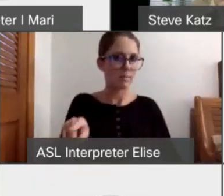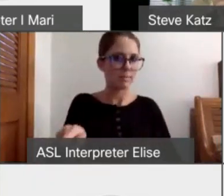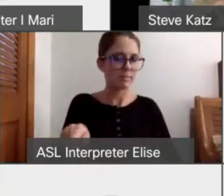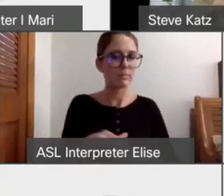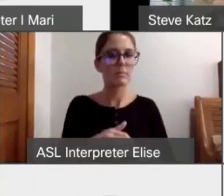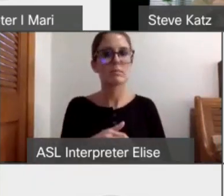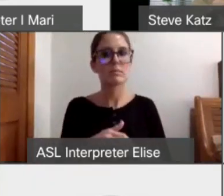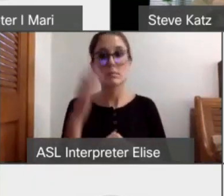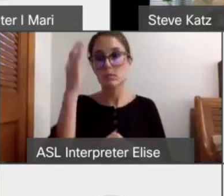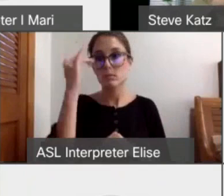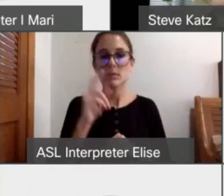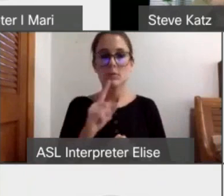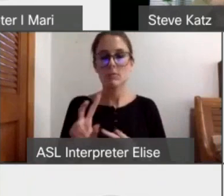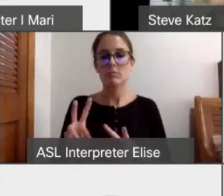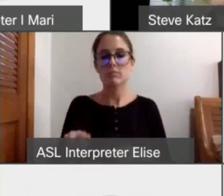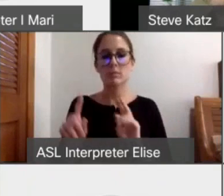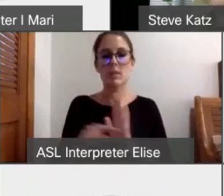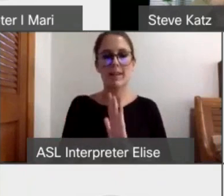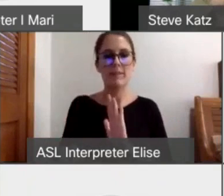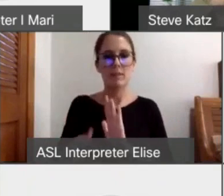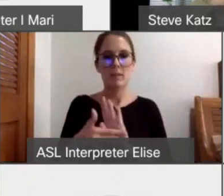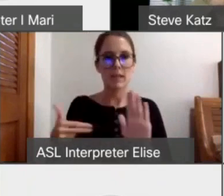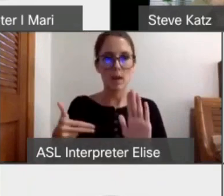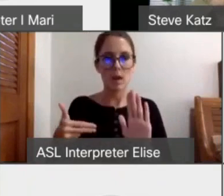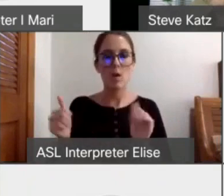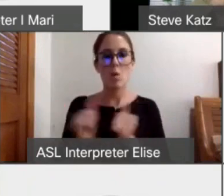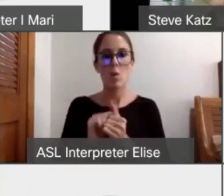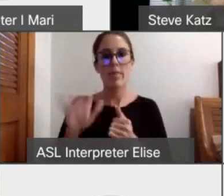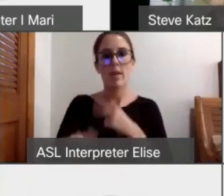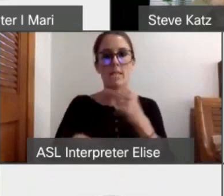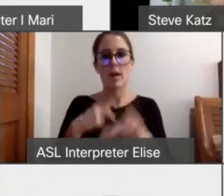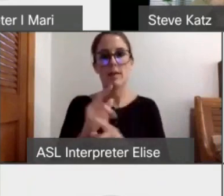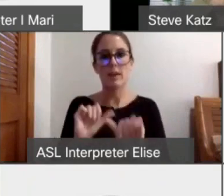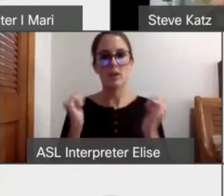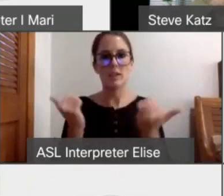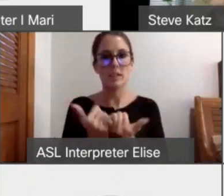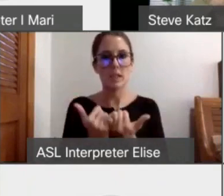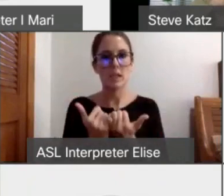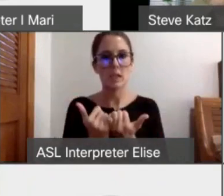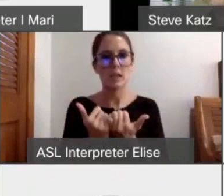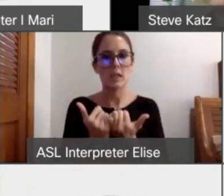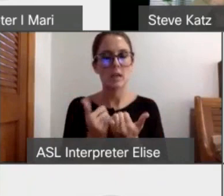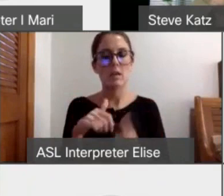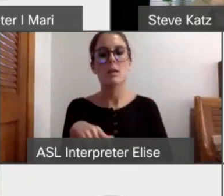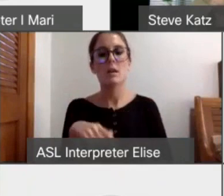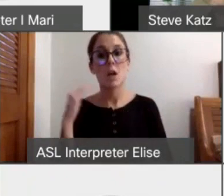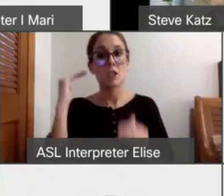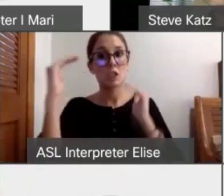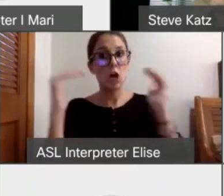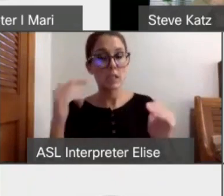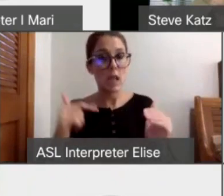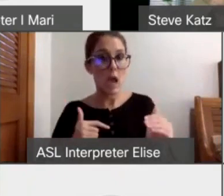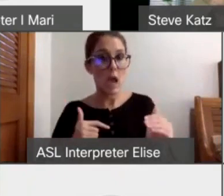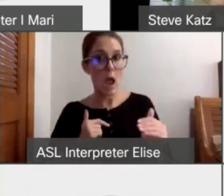such a stigma attached to that type of agency. And the adults that I'm talking